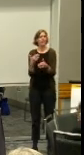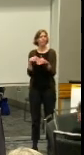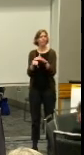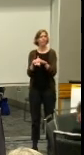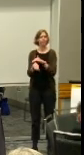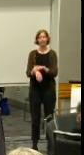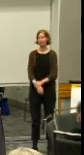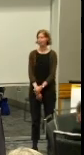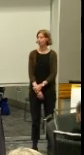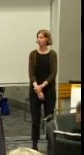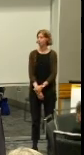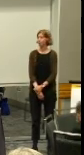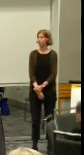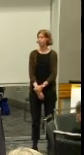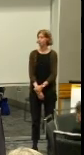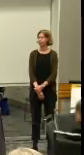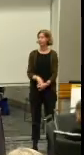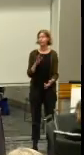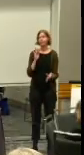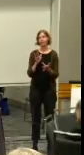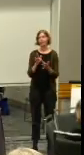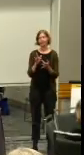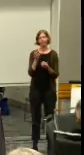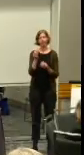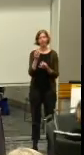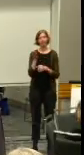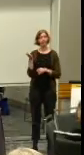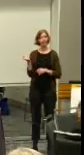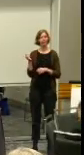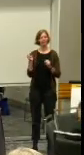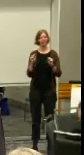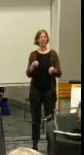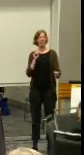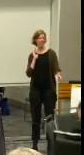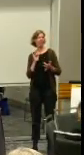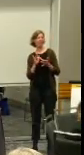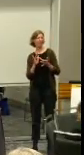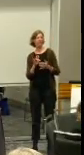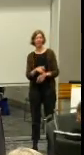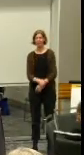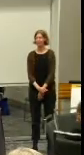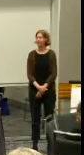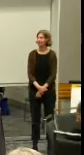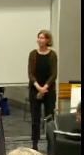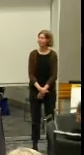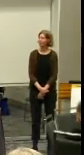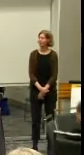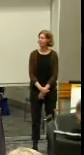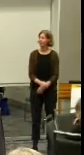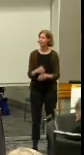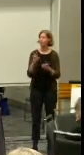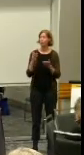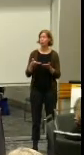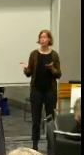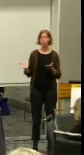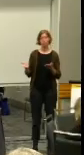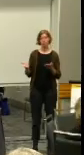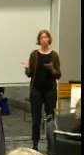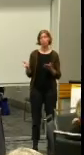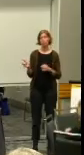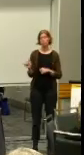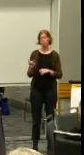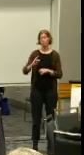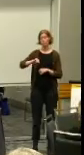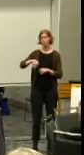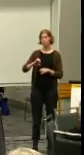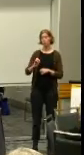This is Brendan and my contact information if you'd like to contact us. And then our resources, Jennifer already